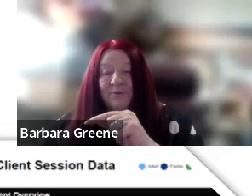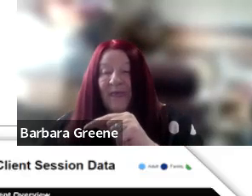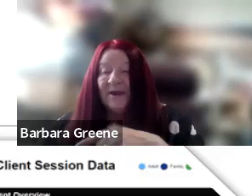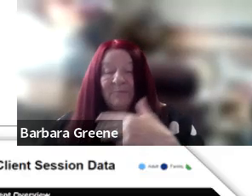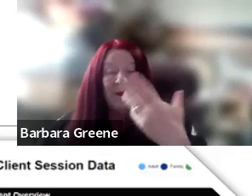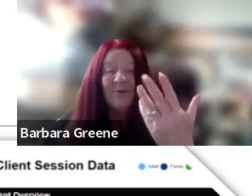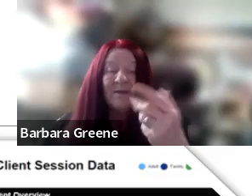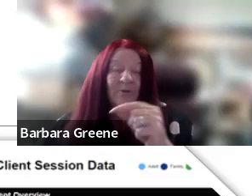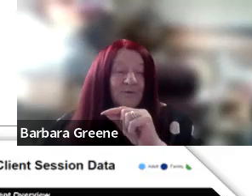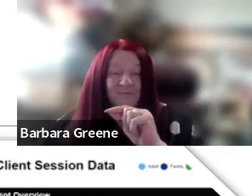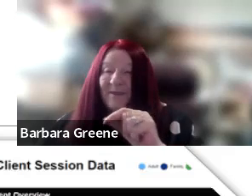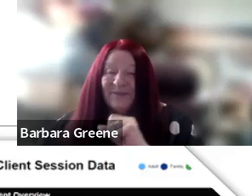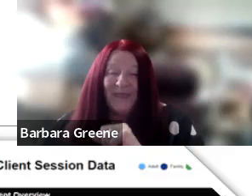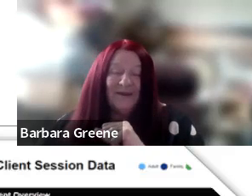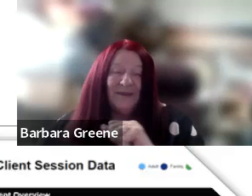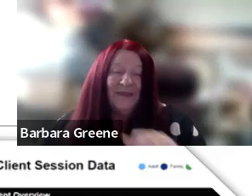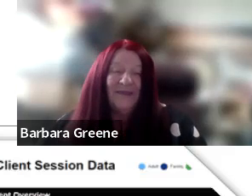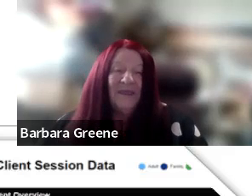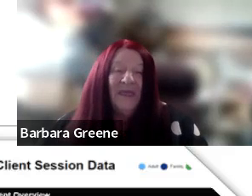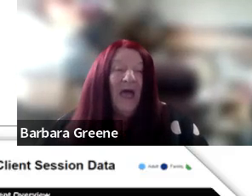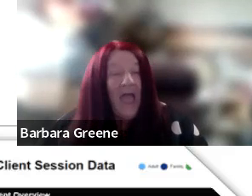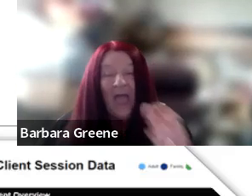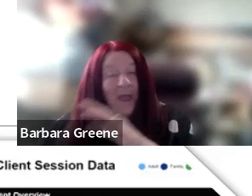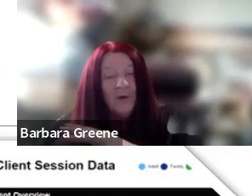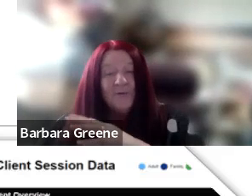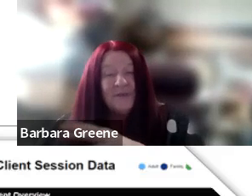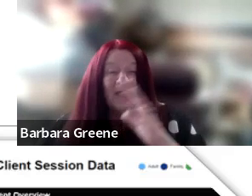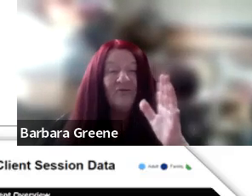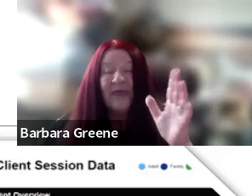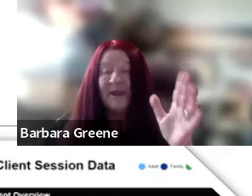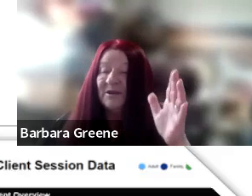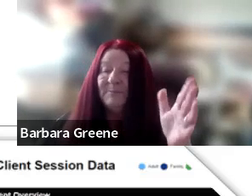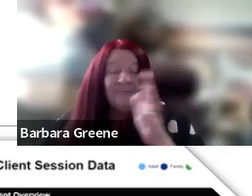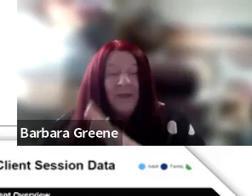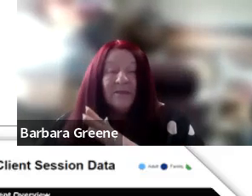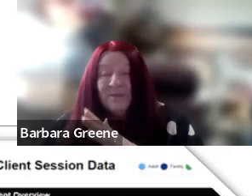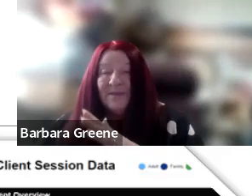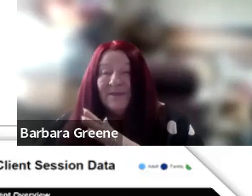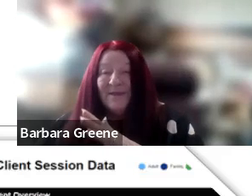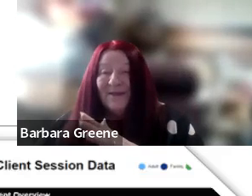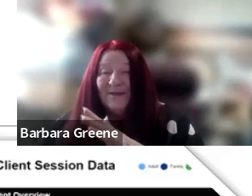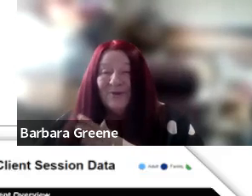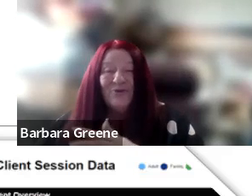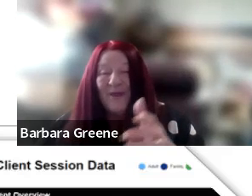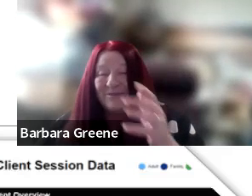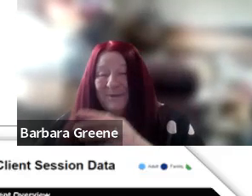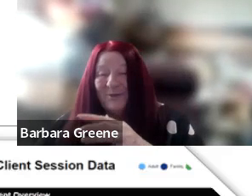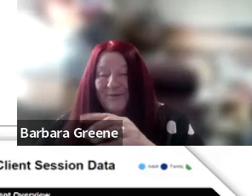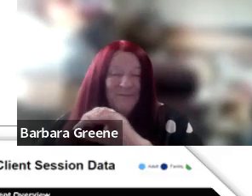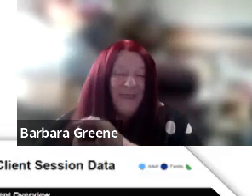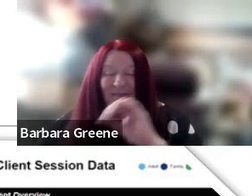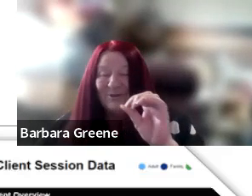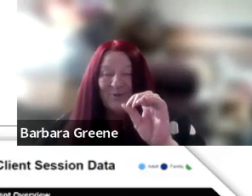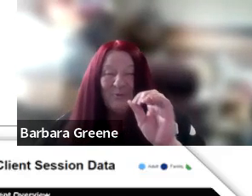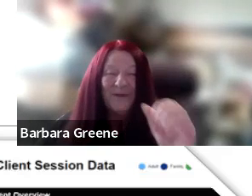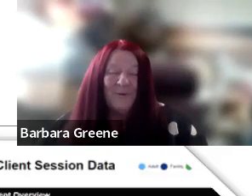for me with data, but I've come to respect data. And I honestly actually had a little bit of fun in trying to build this